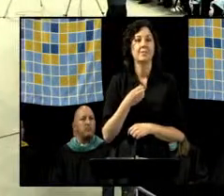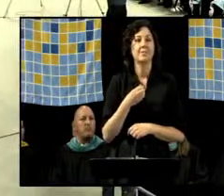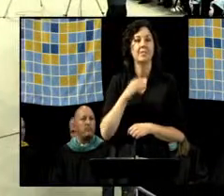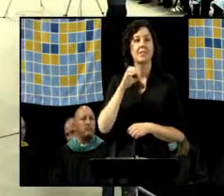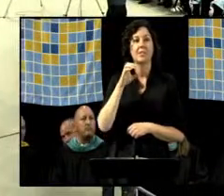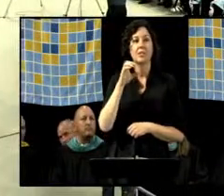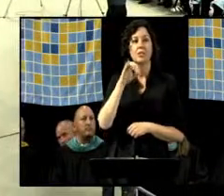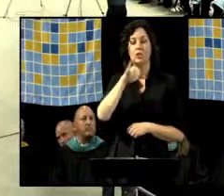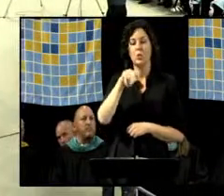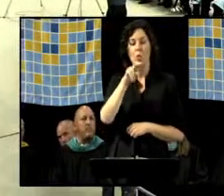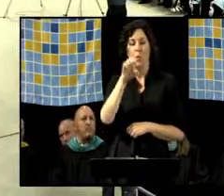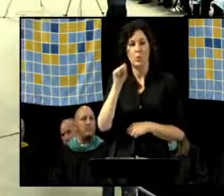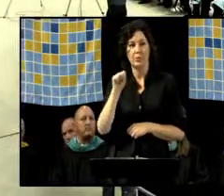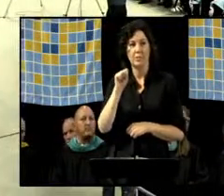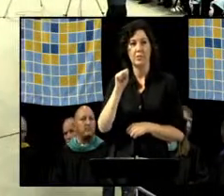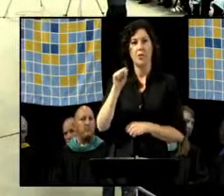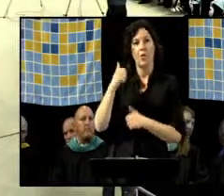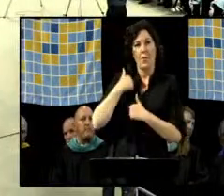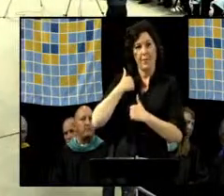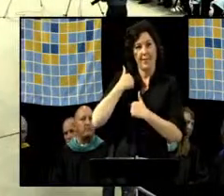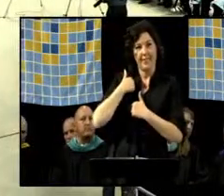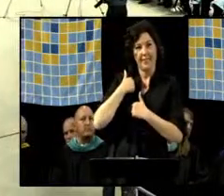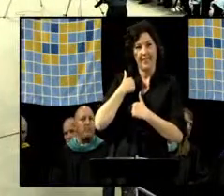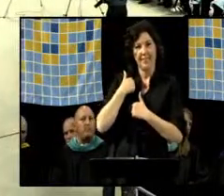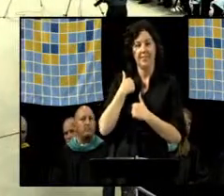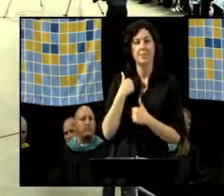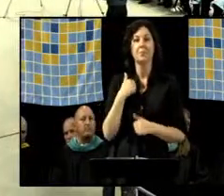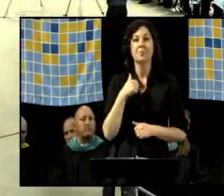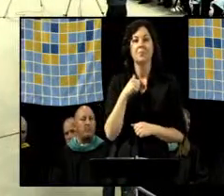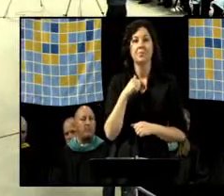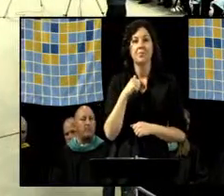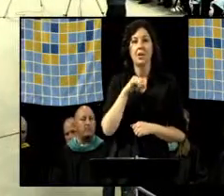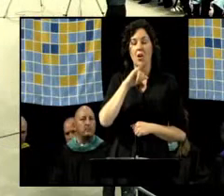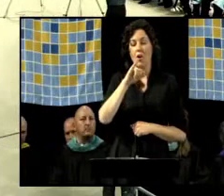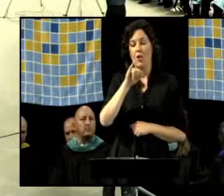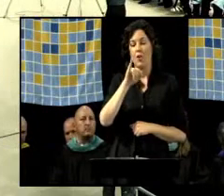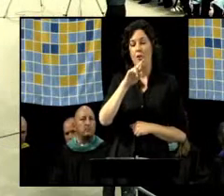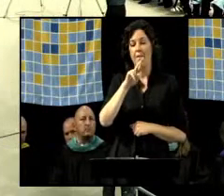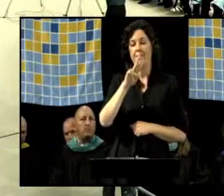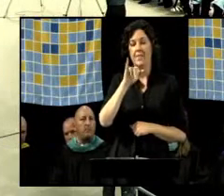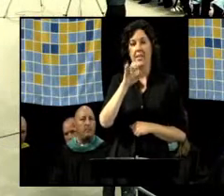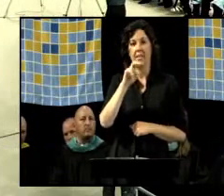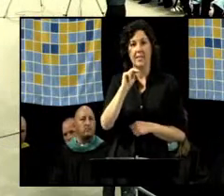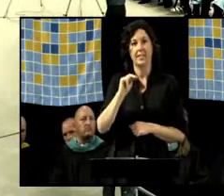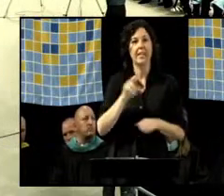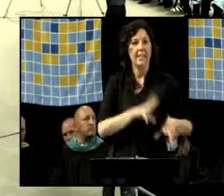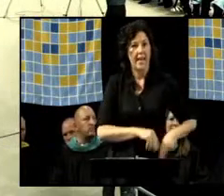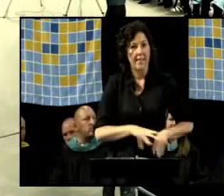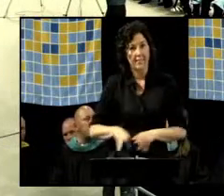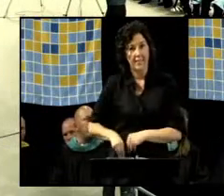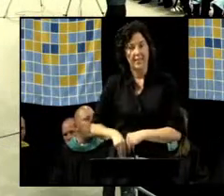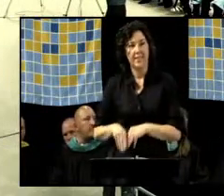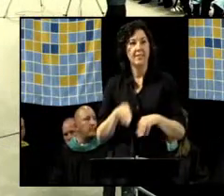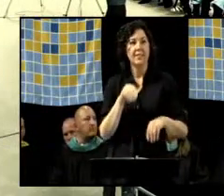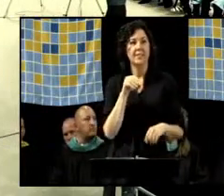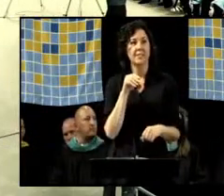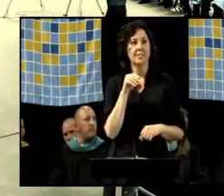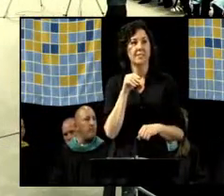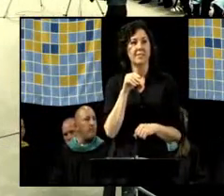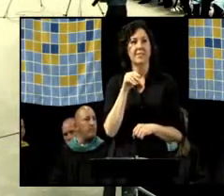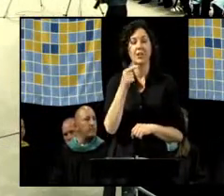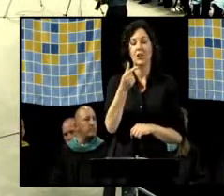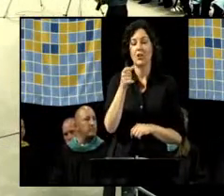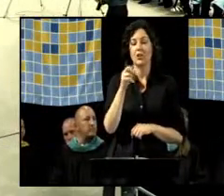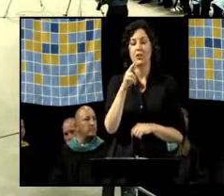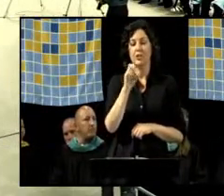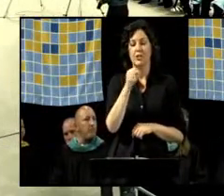Shiera Jones, United States Army. Jerome Irvin, United States Navy. Gabriel